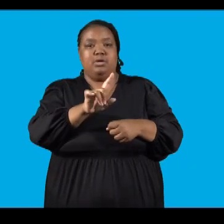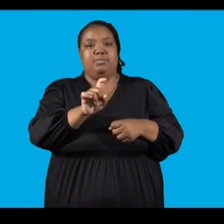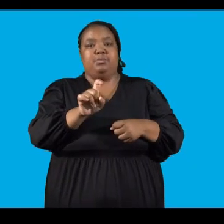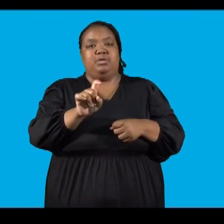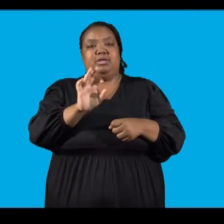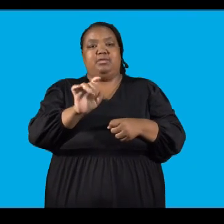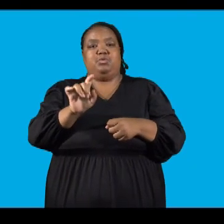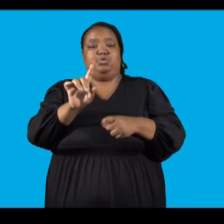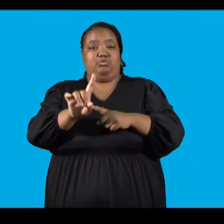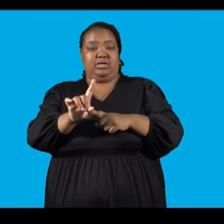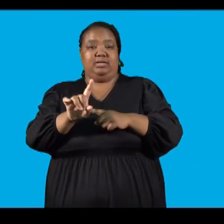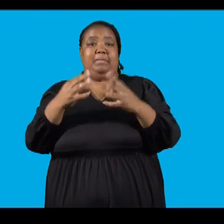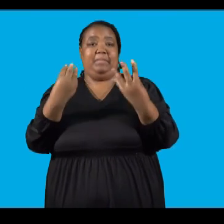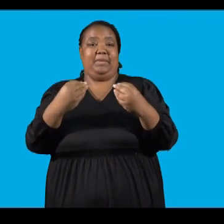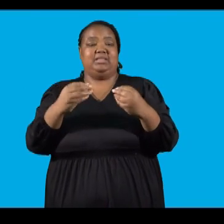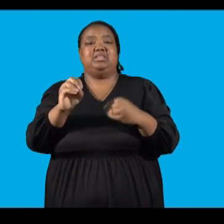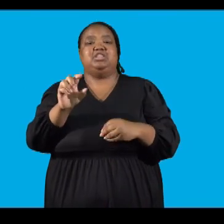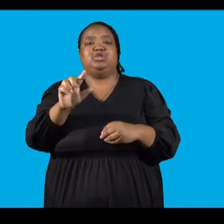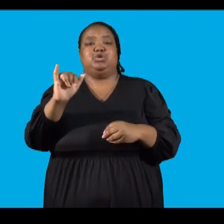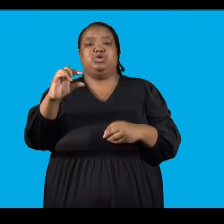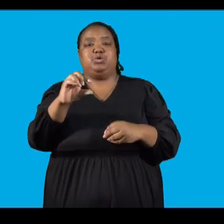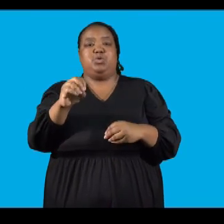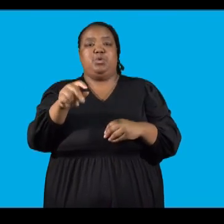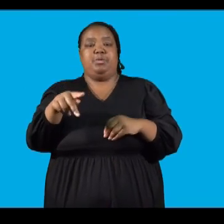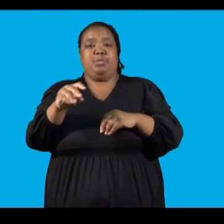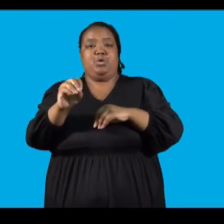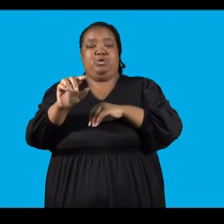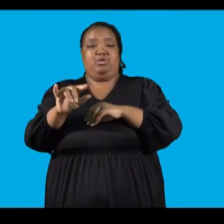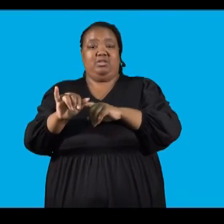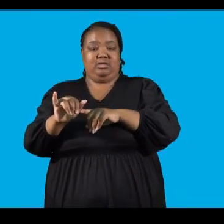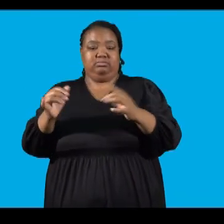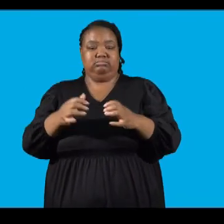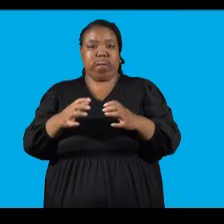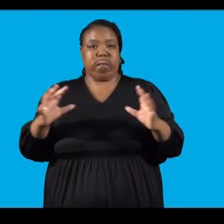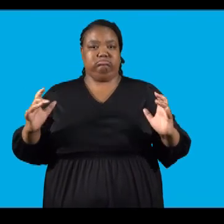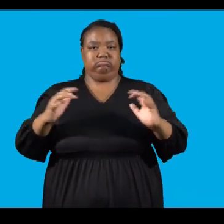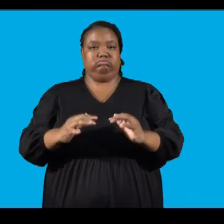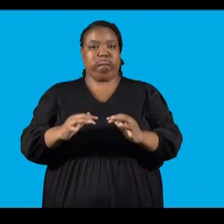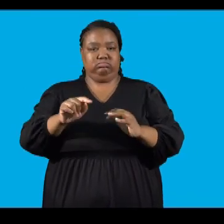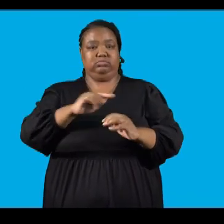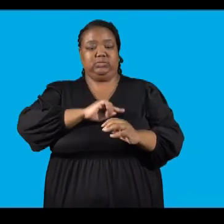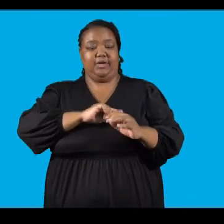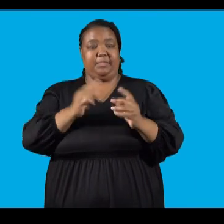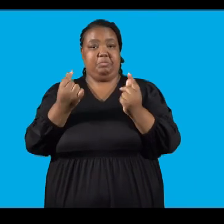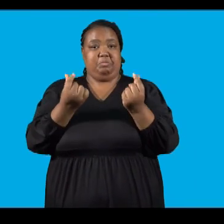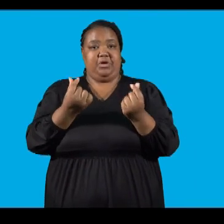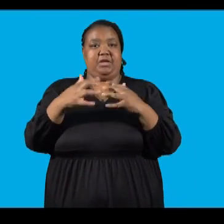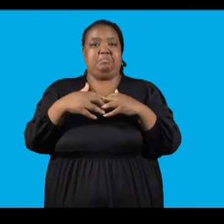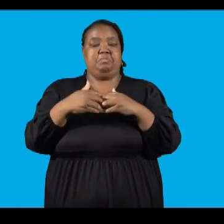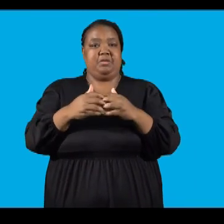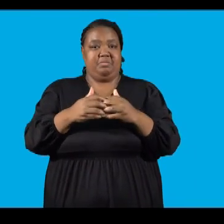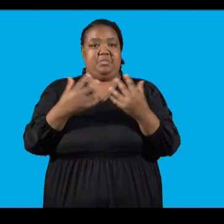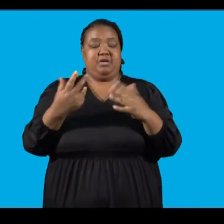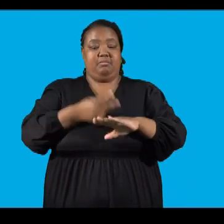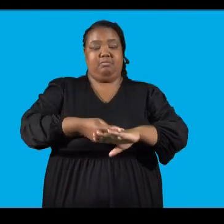1.3.1, a group of businesses in an oligopoly that comes together with the aim of fixing prices.